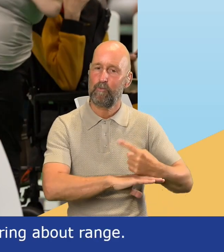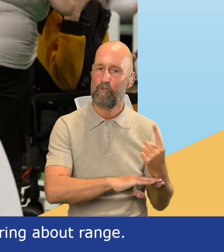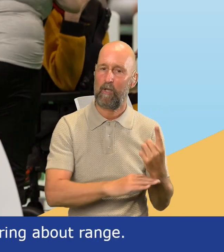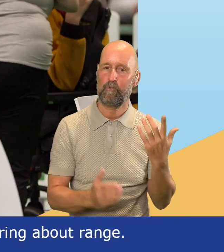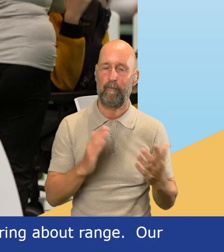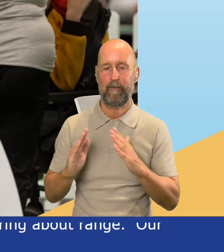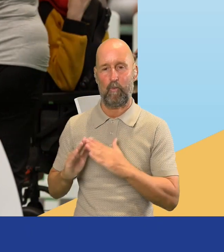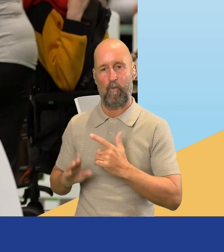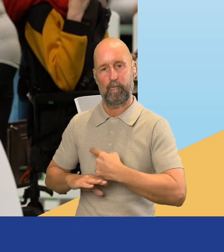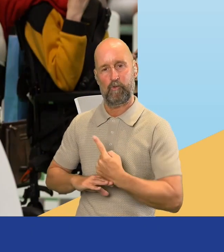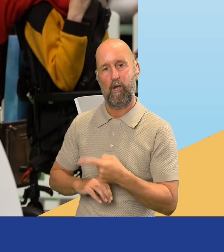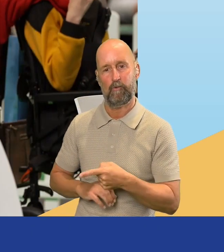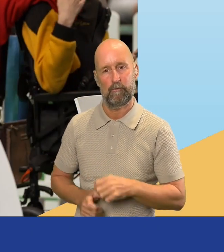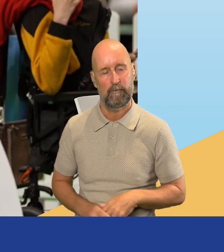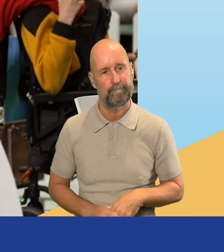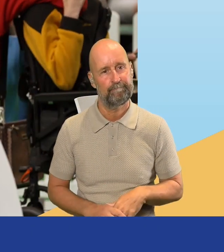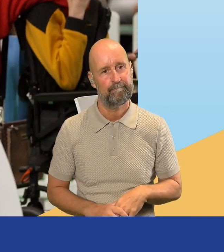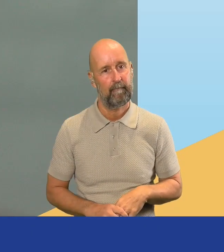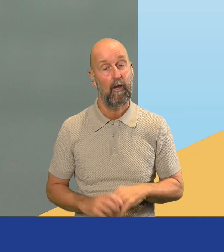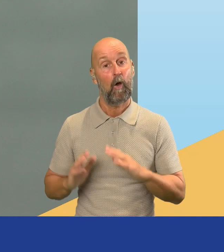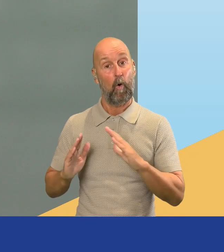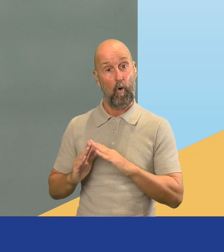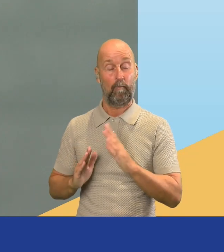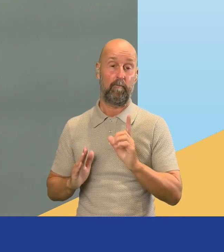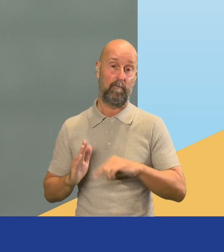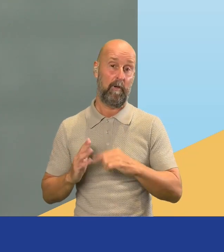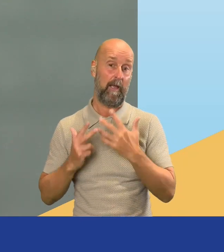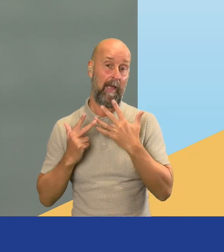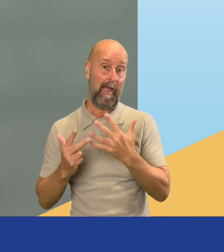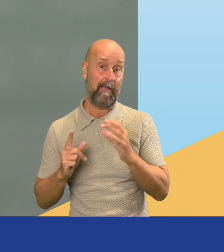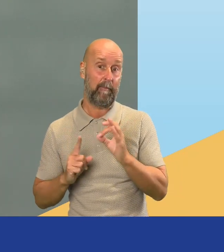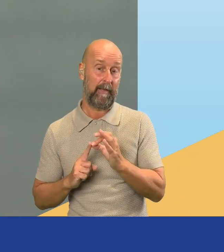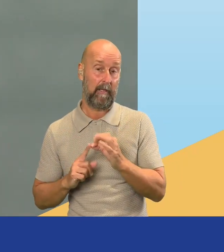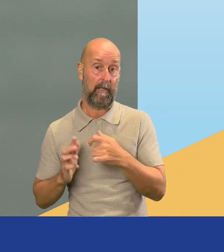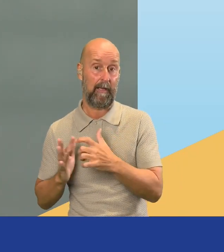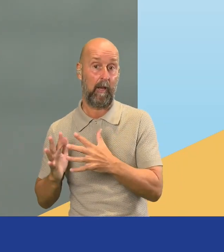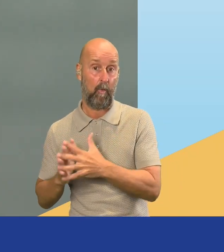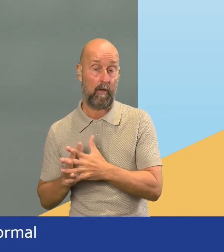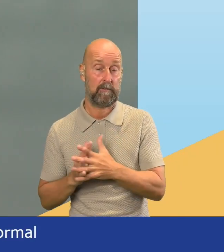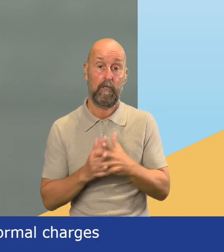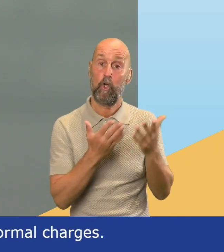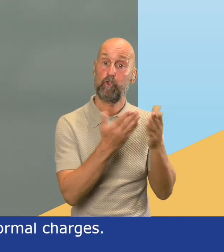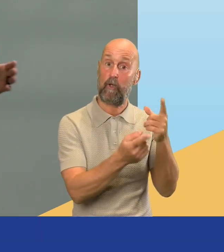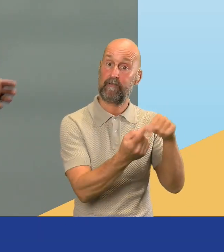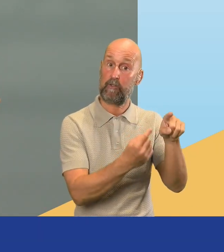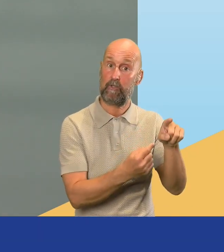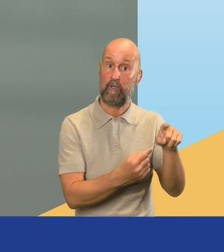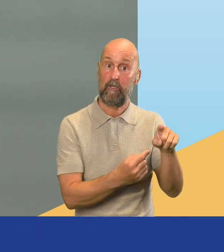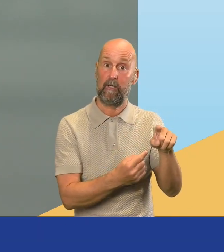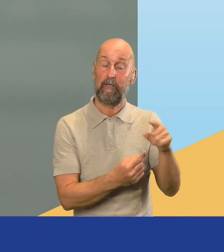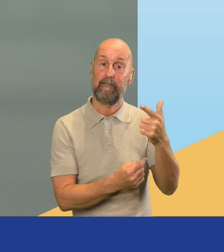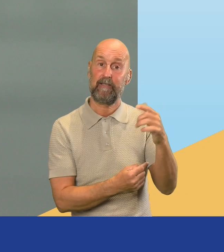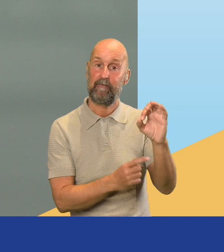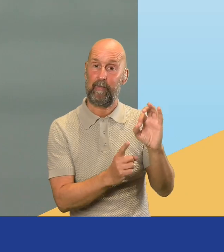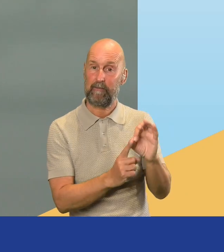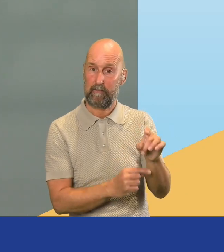chargers? Yeah, so if you're charging at home, you'll be charging at 8 pence per kilowatt. If you're charging at a service station, it's more like 70 pence per